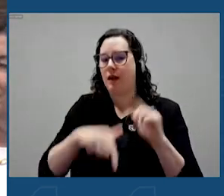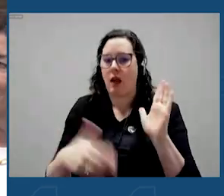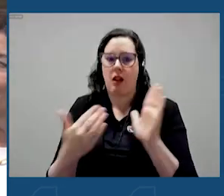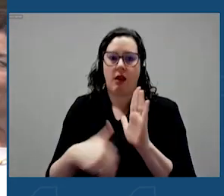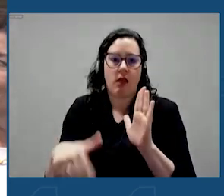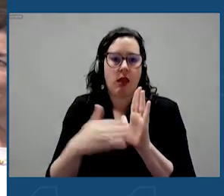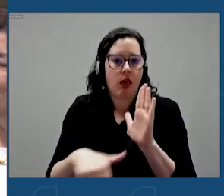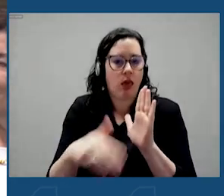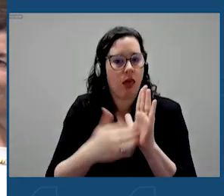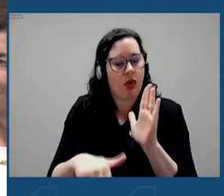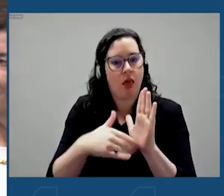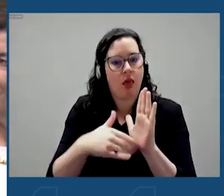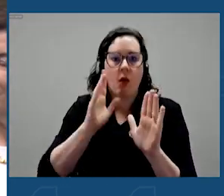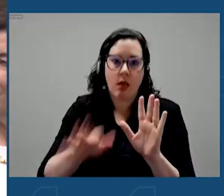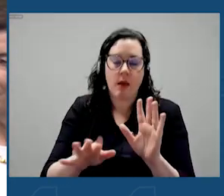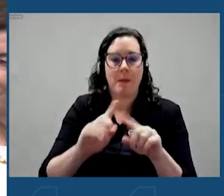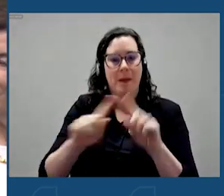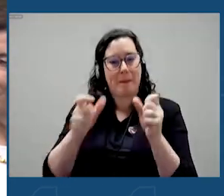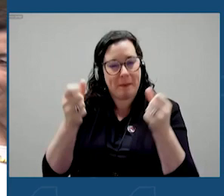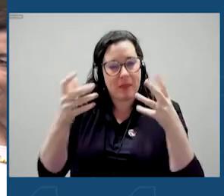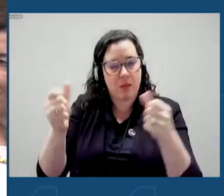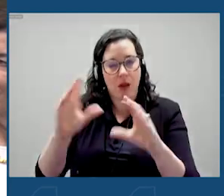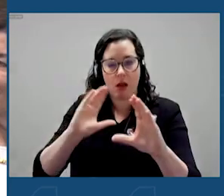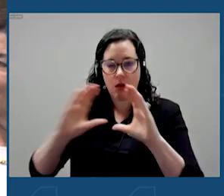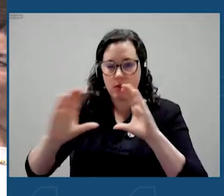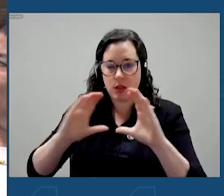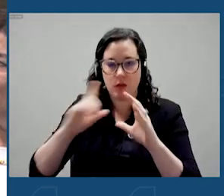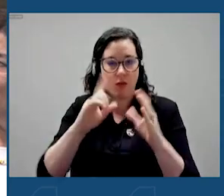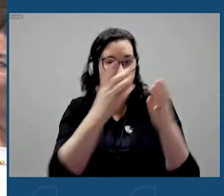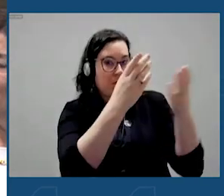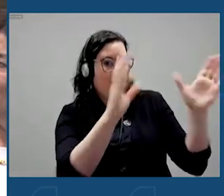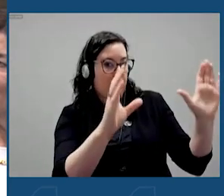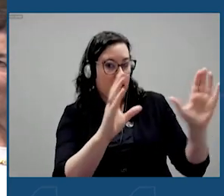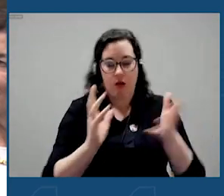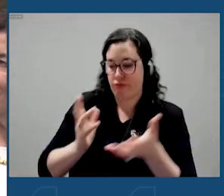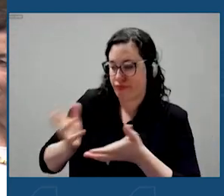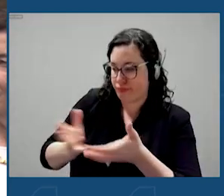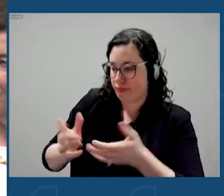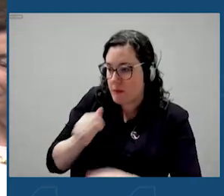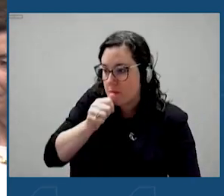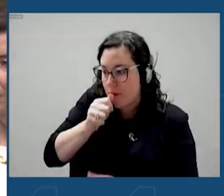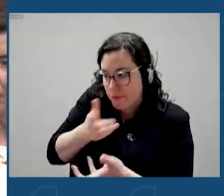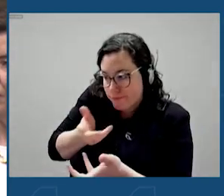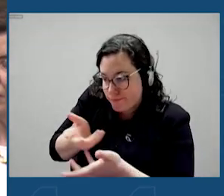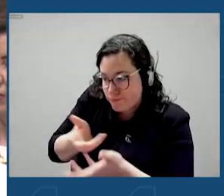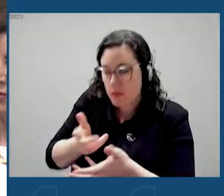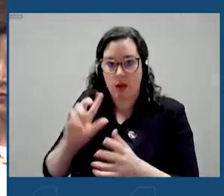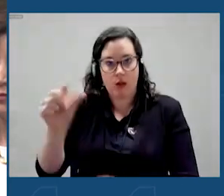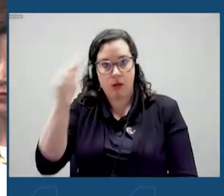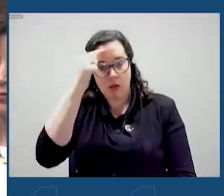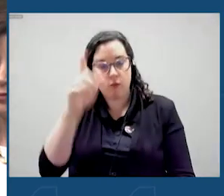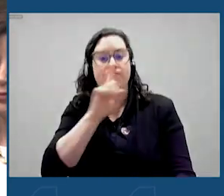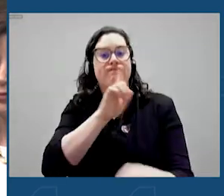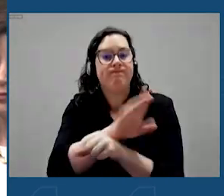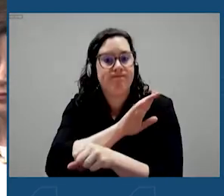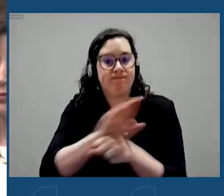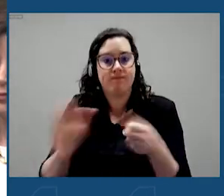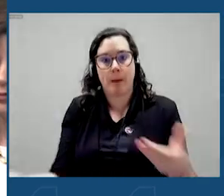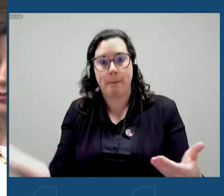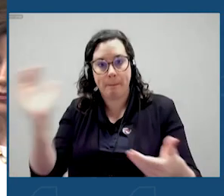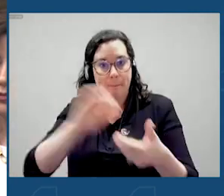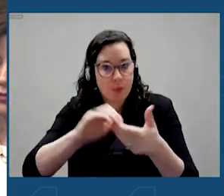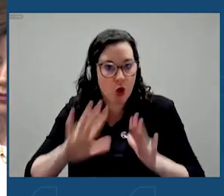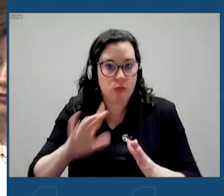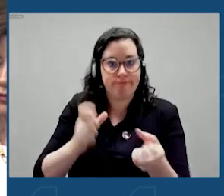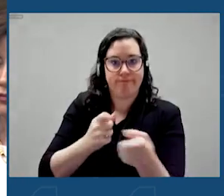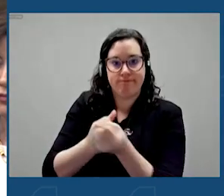many conversations we have in public and in private. The governor has been a partner for the city of New York,